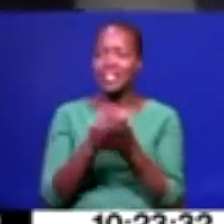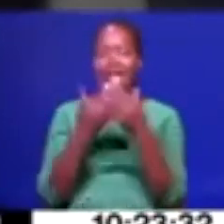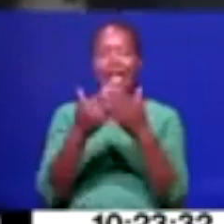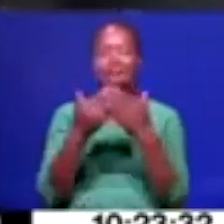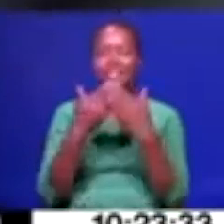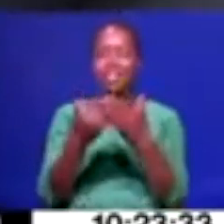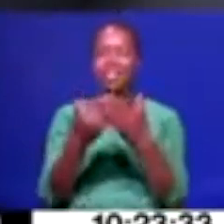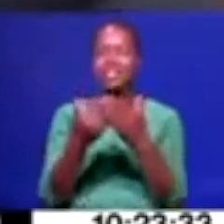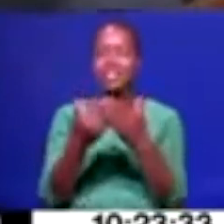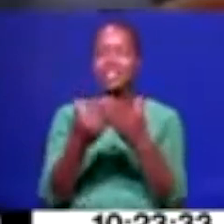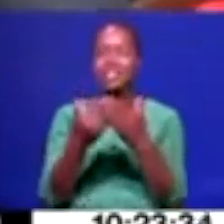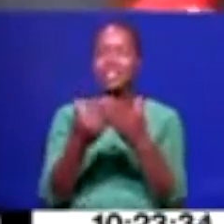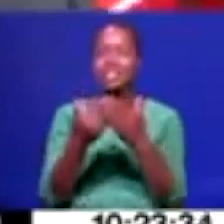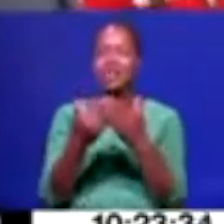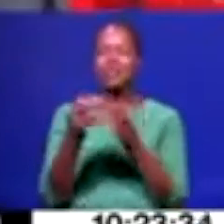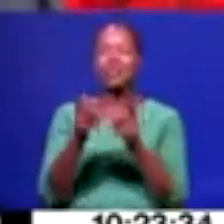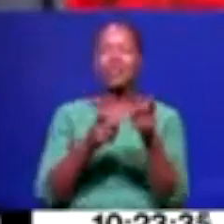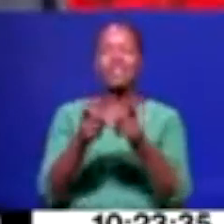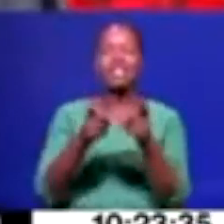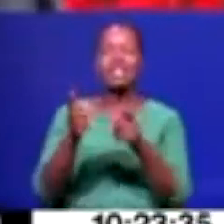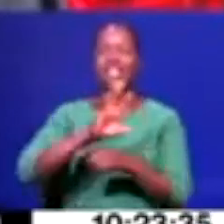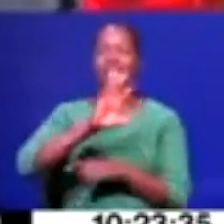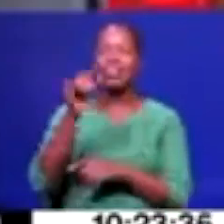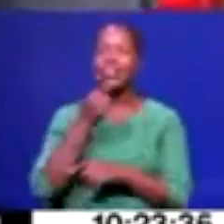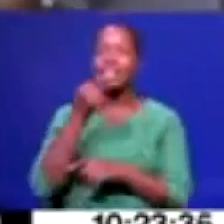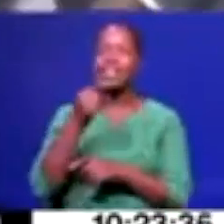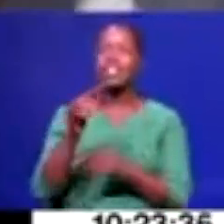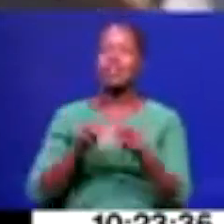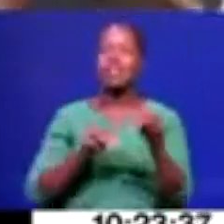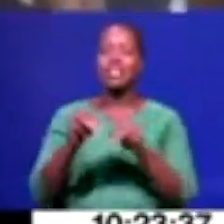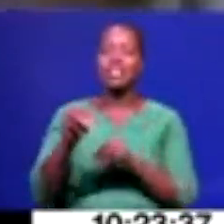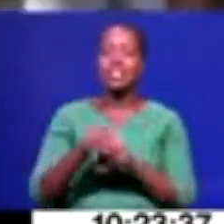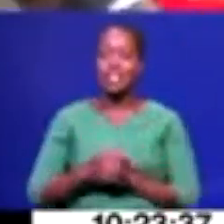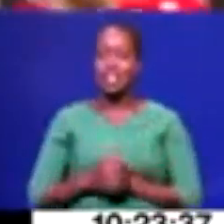for ruling Africa in 100 meters. Congratulations, Ferdinand.